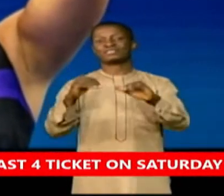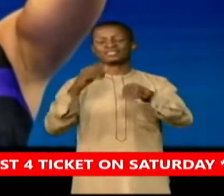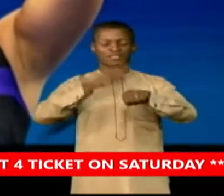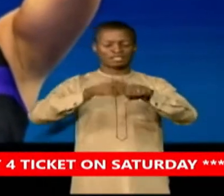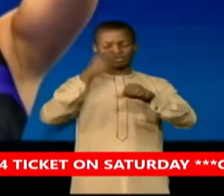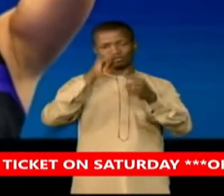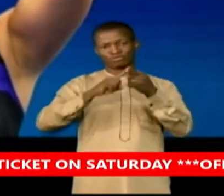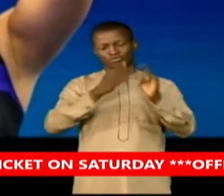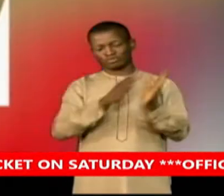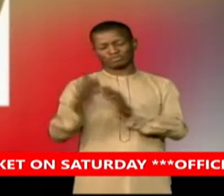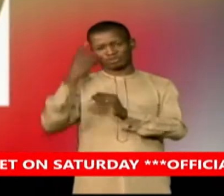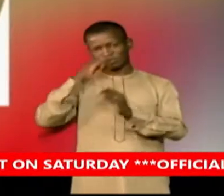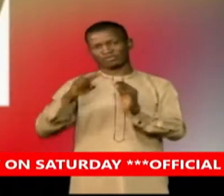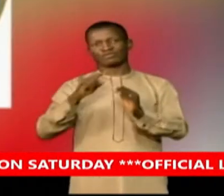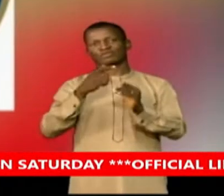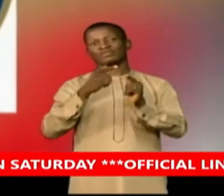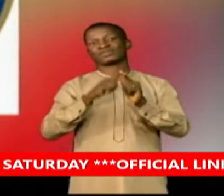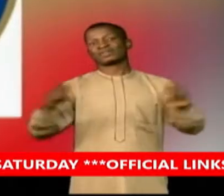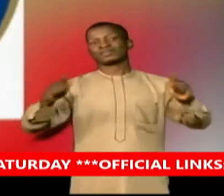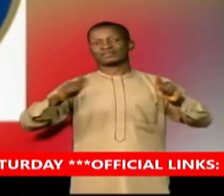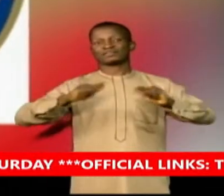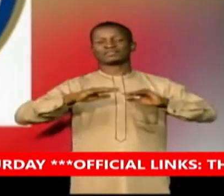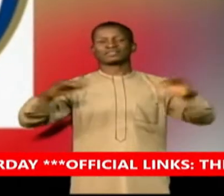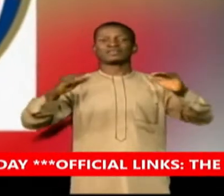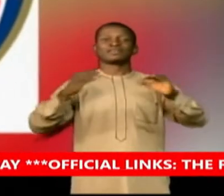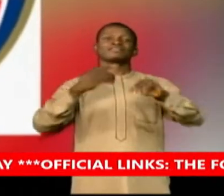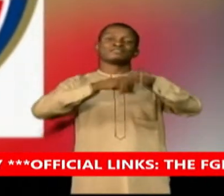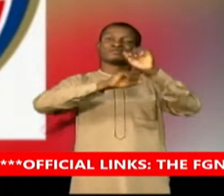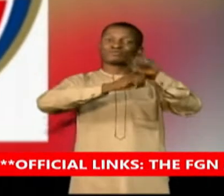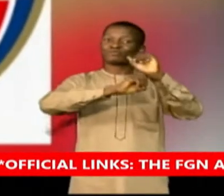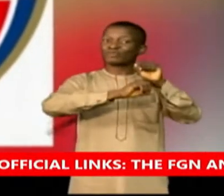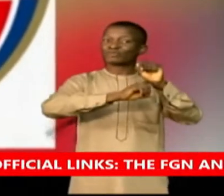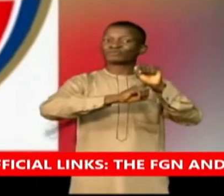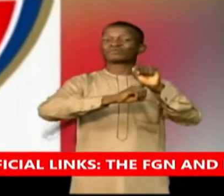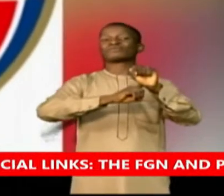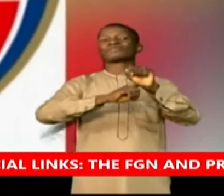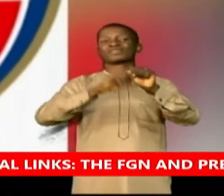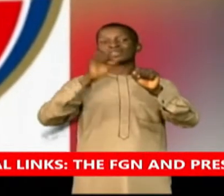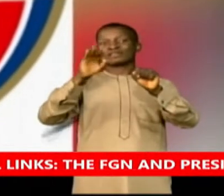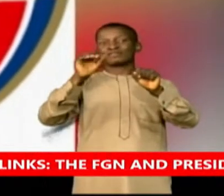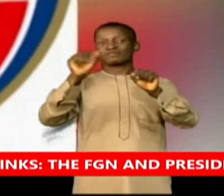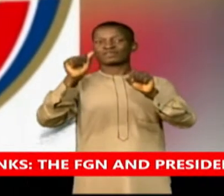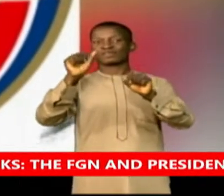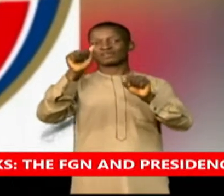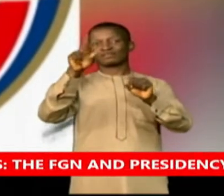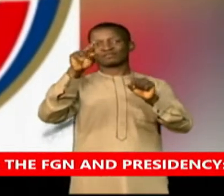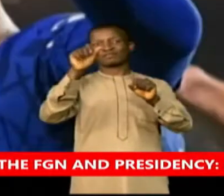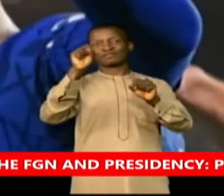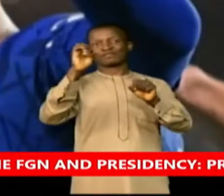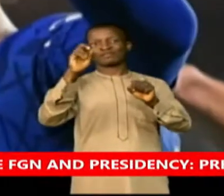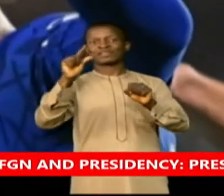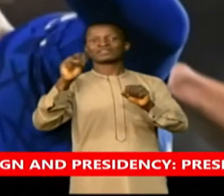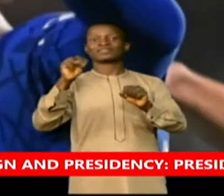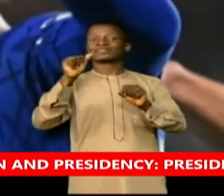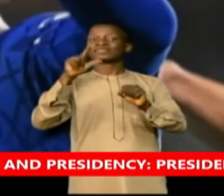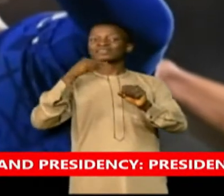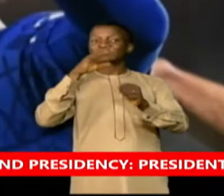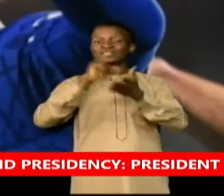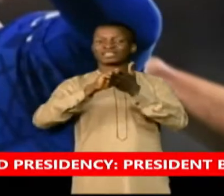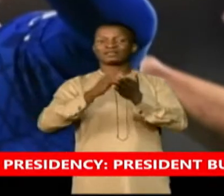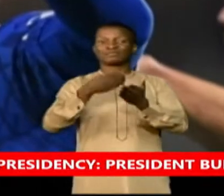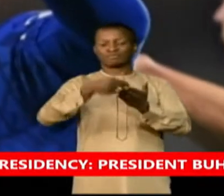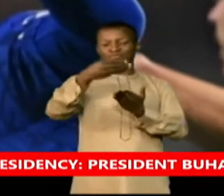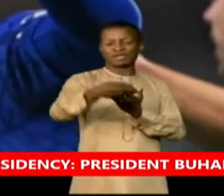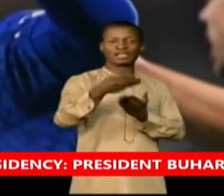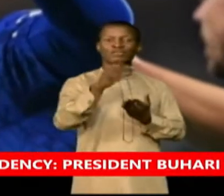for the Grand Slam. To football now, record English FA Cup champions Arsenal have described the acquisition of Chelsea forward